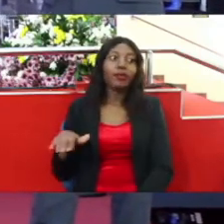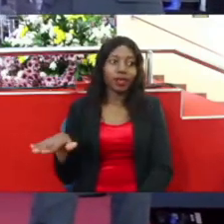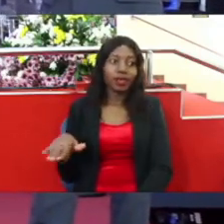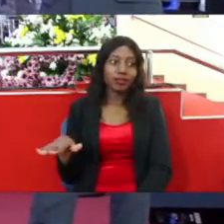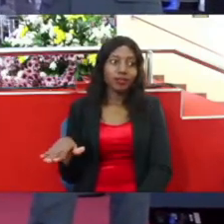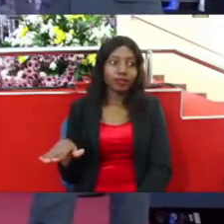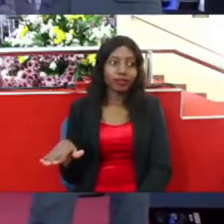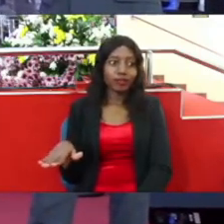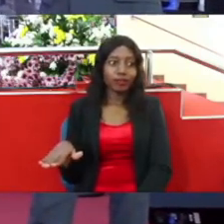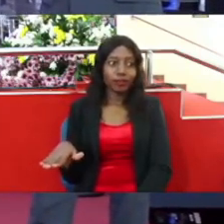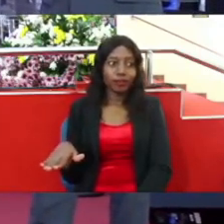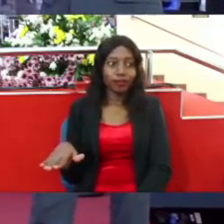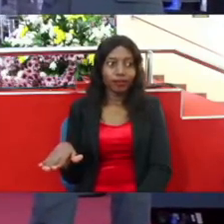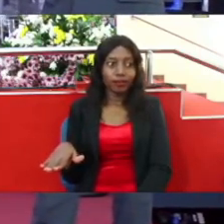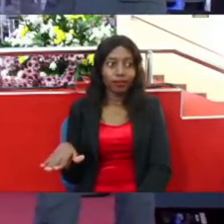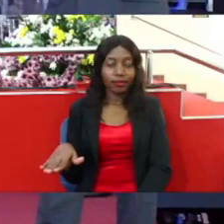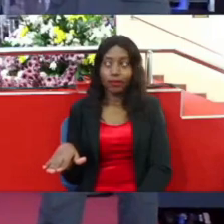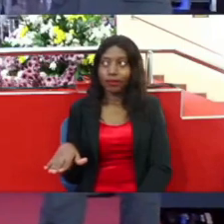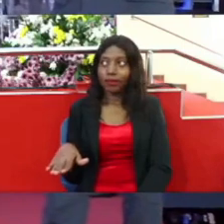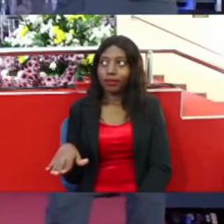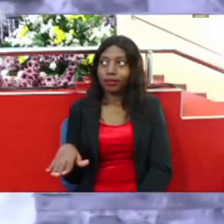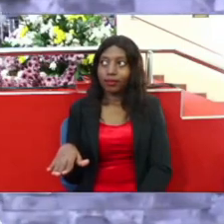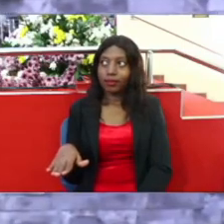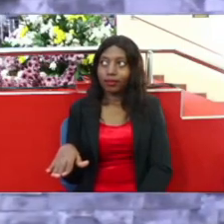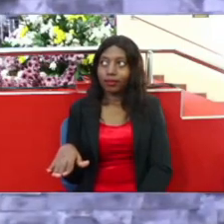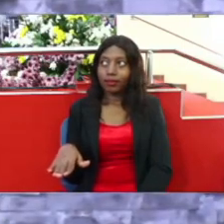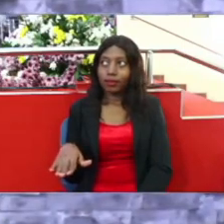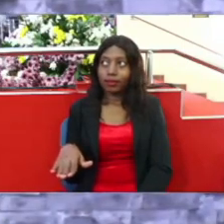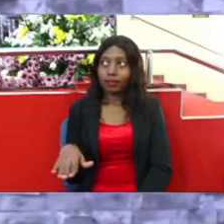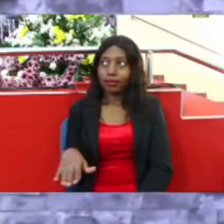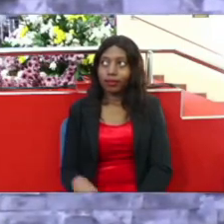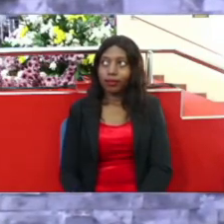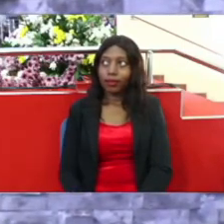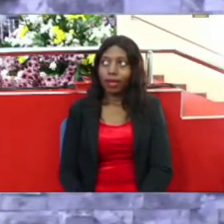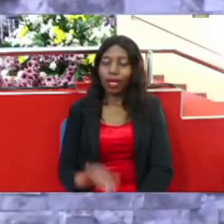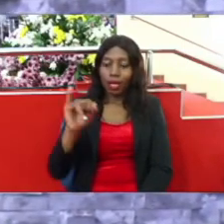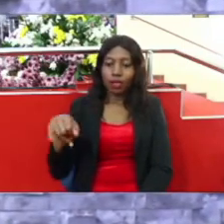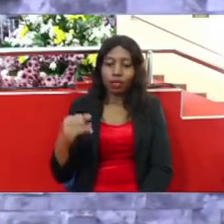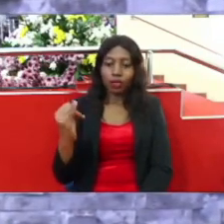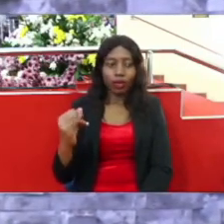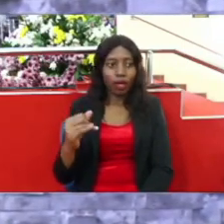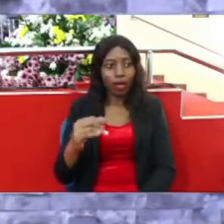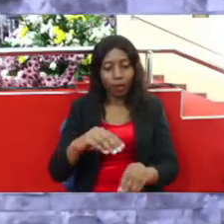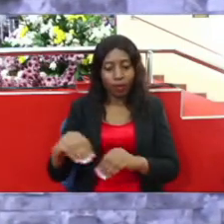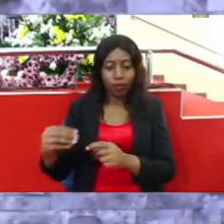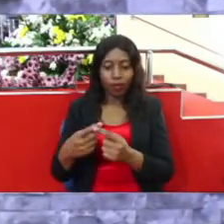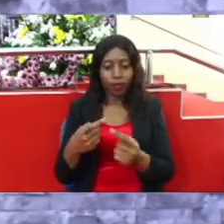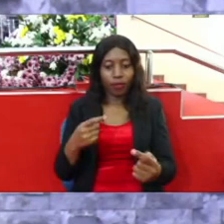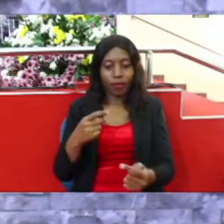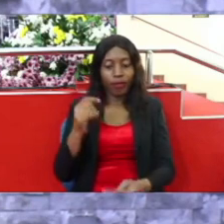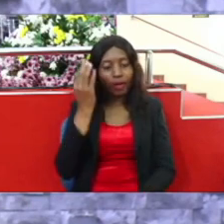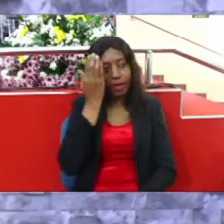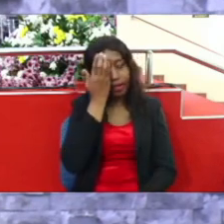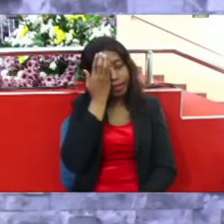Which is northeast of where he was, because he was coming from Israel. Alienda upande wa kinyume sababu alikuwa ametumwa Nineveh.